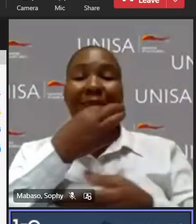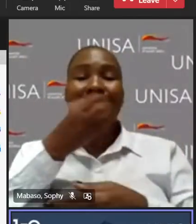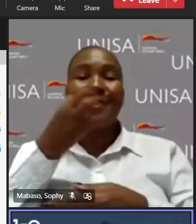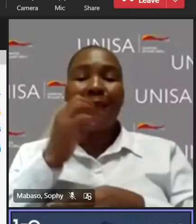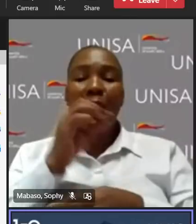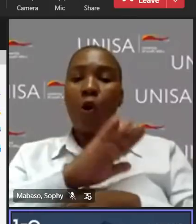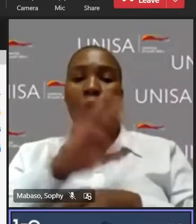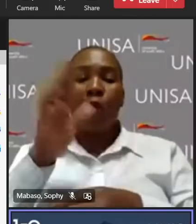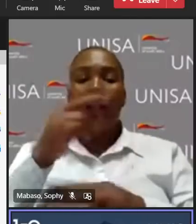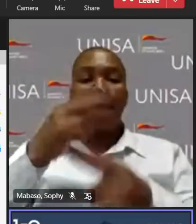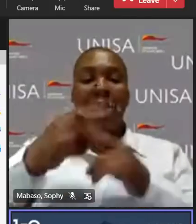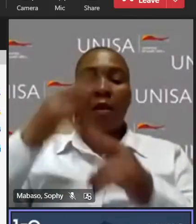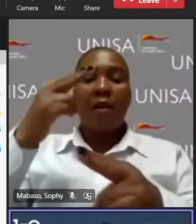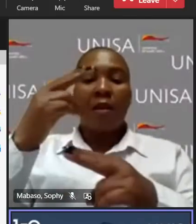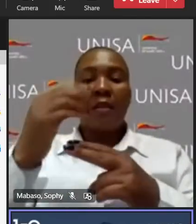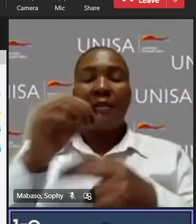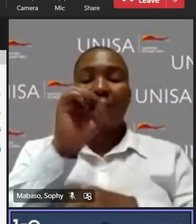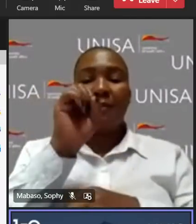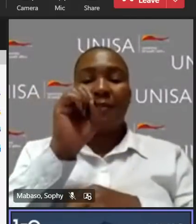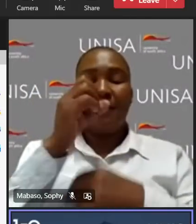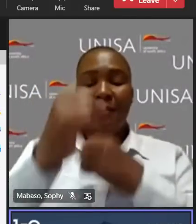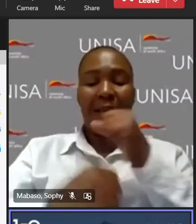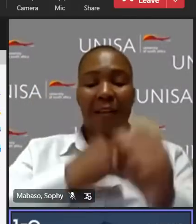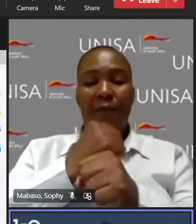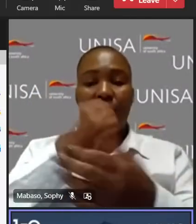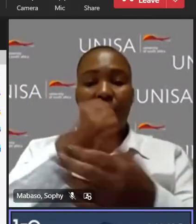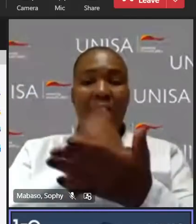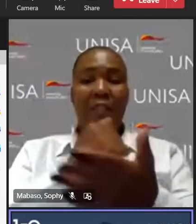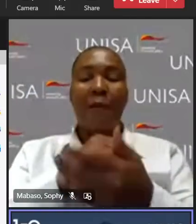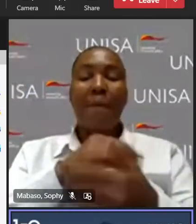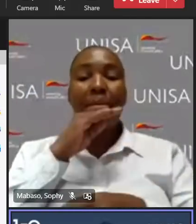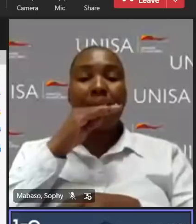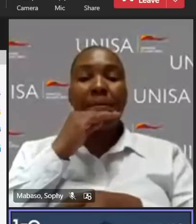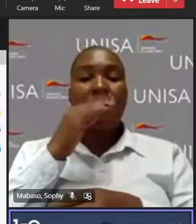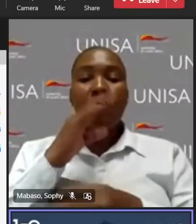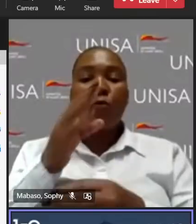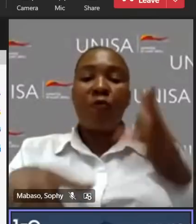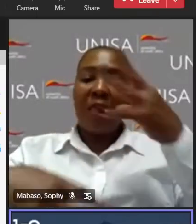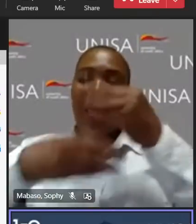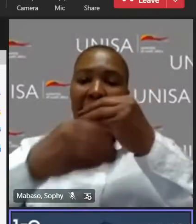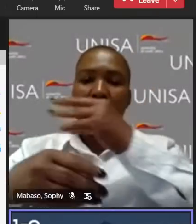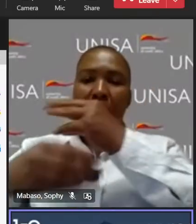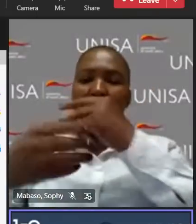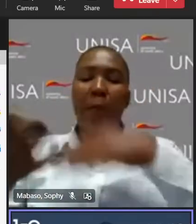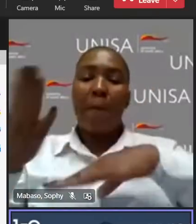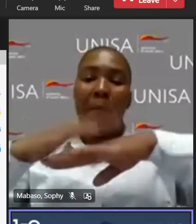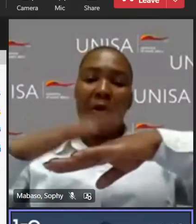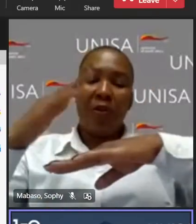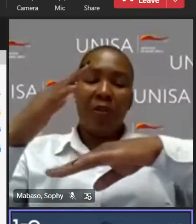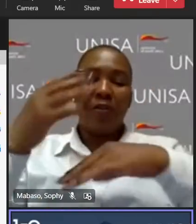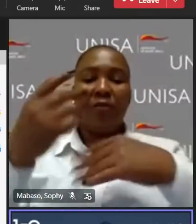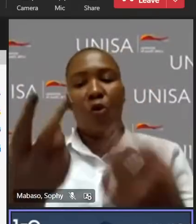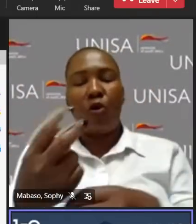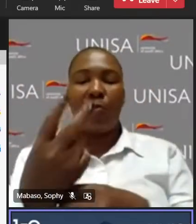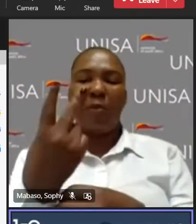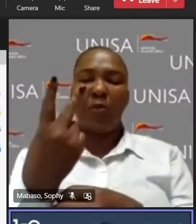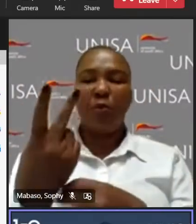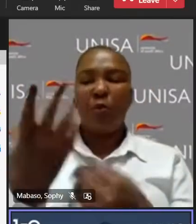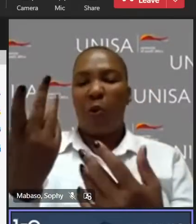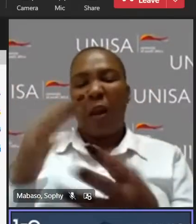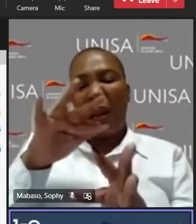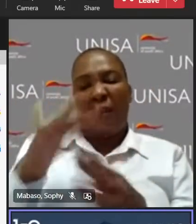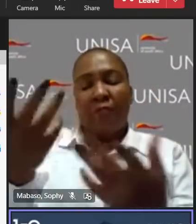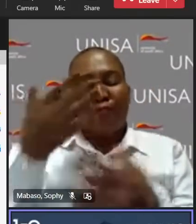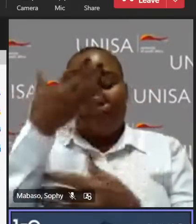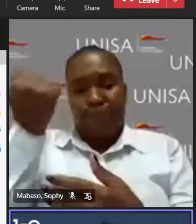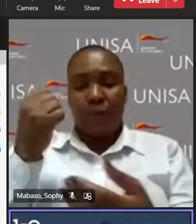semester and may not apply for additional modules. Now, the rules of Unisa state that you may register for a maximum of 10